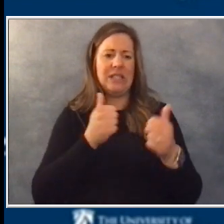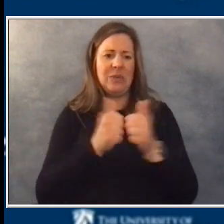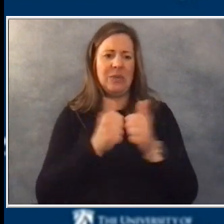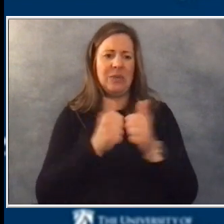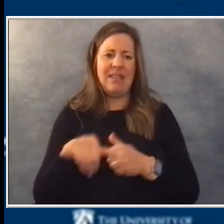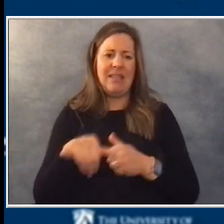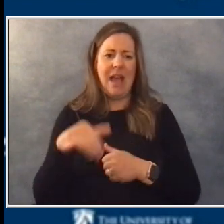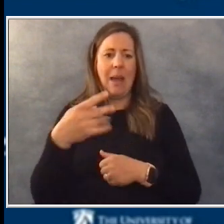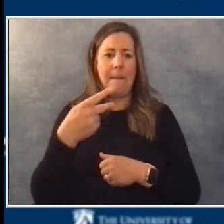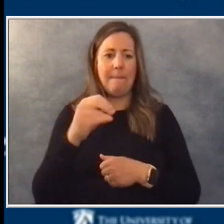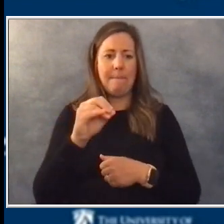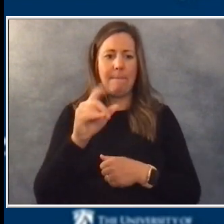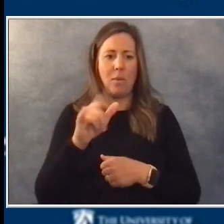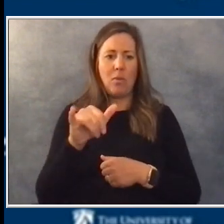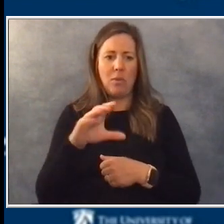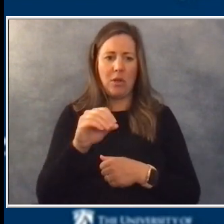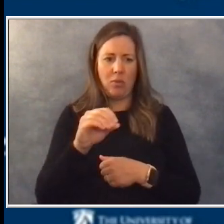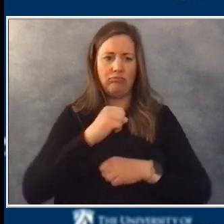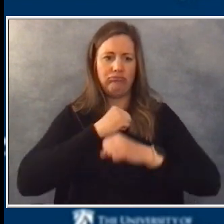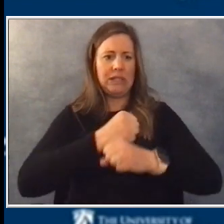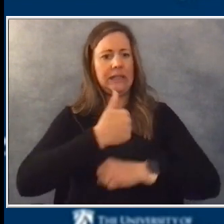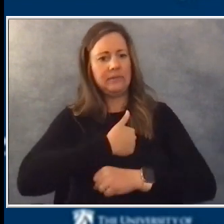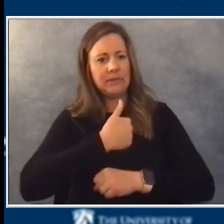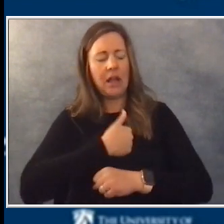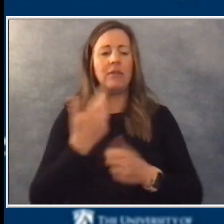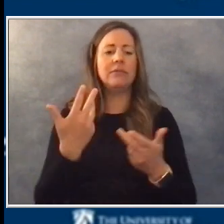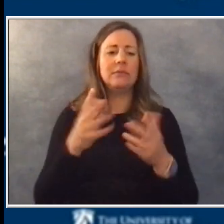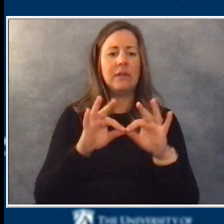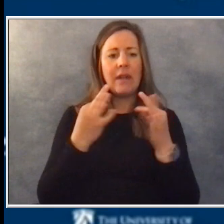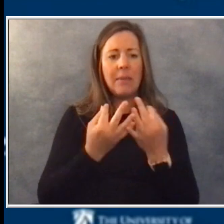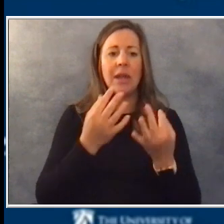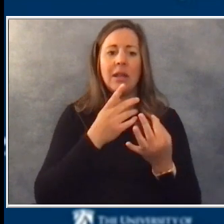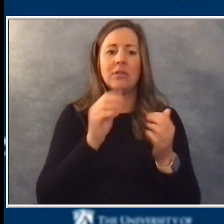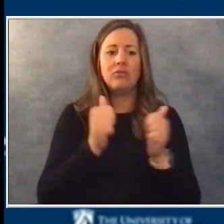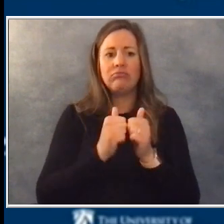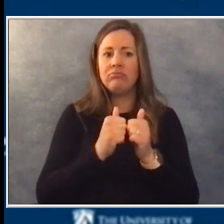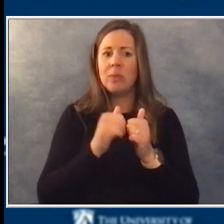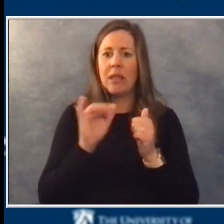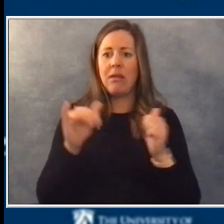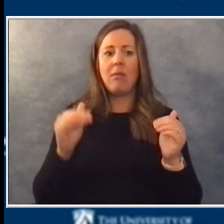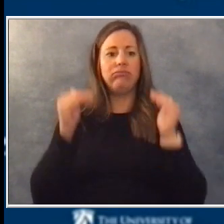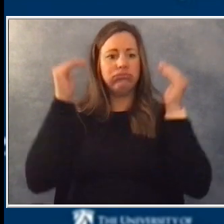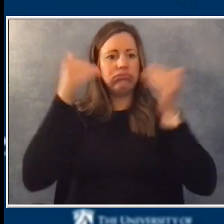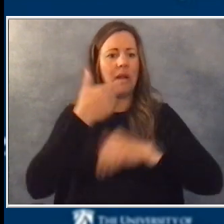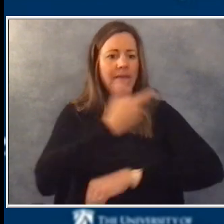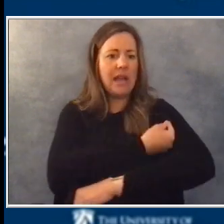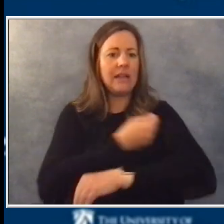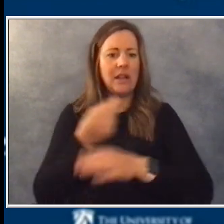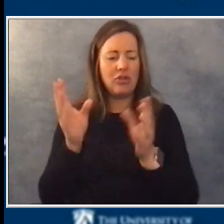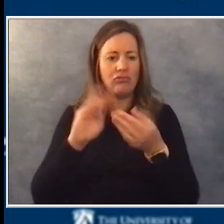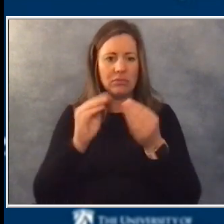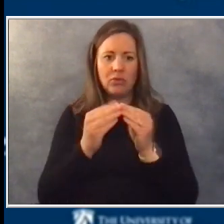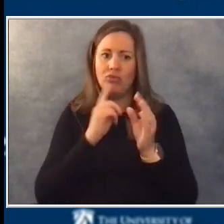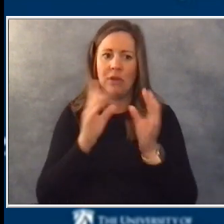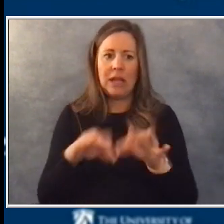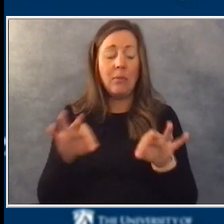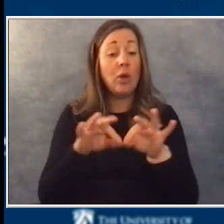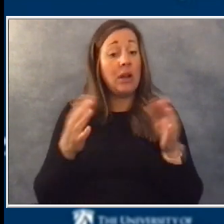families and our communities, and that's with having those high vaccination rates. We here in the United States use